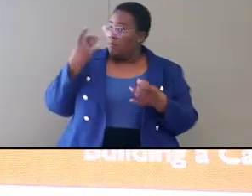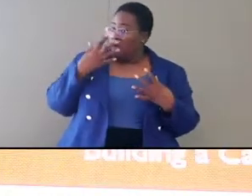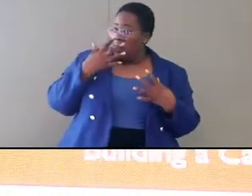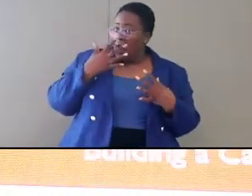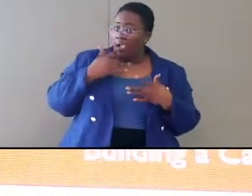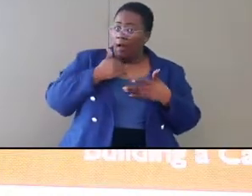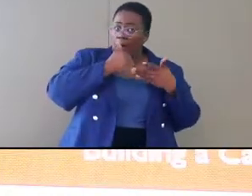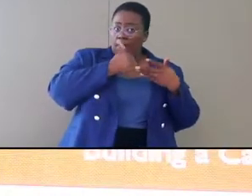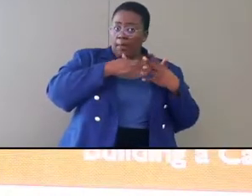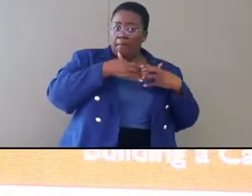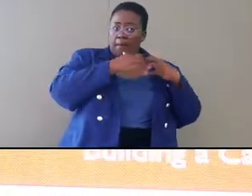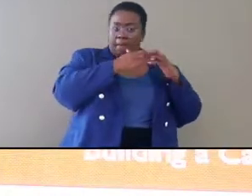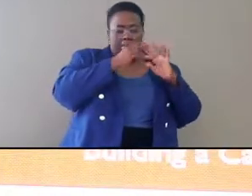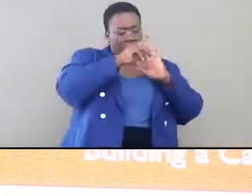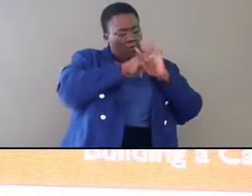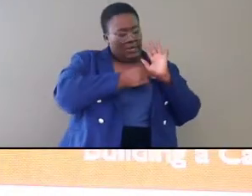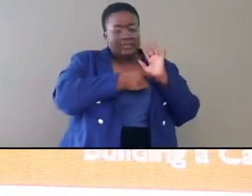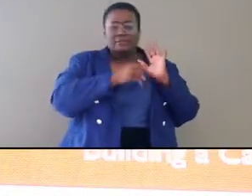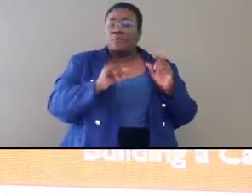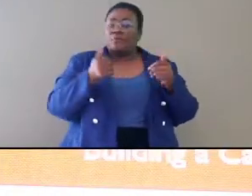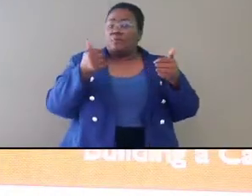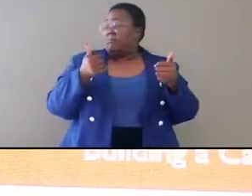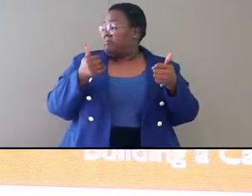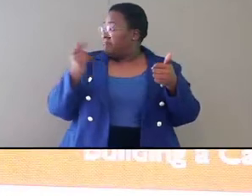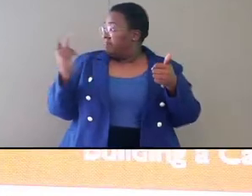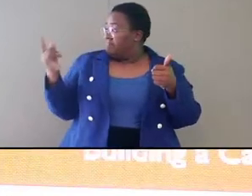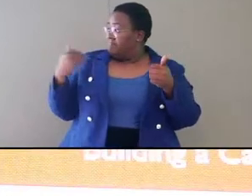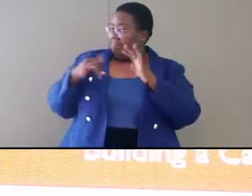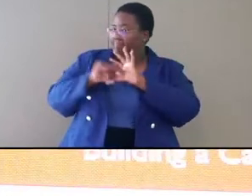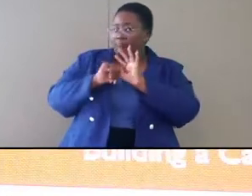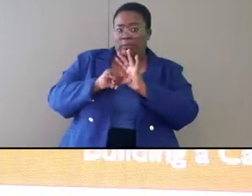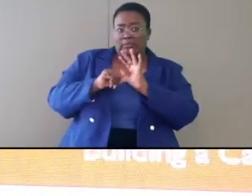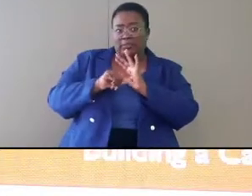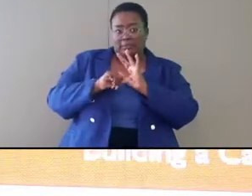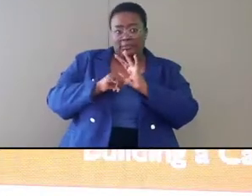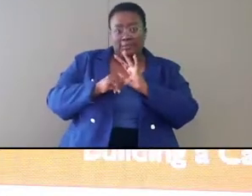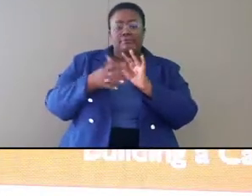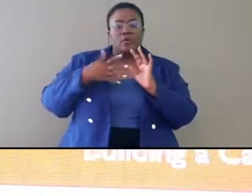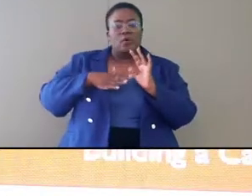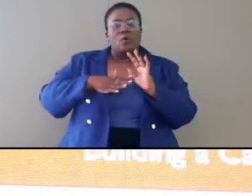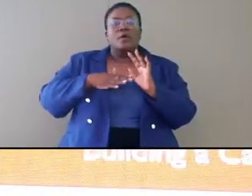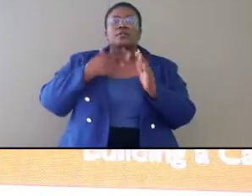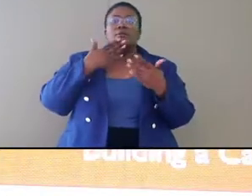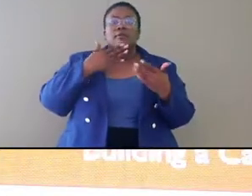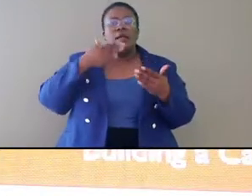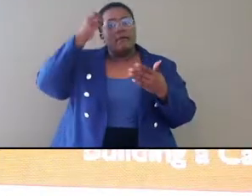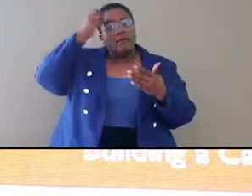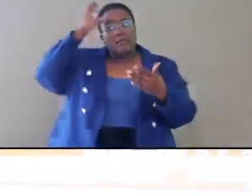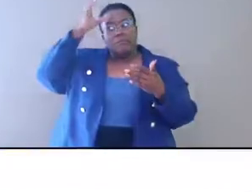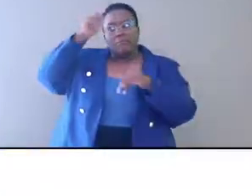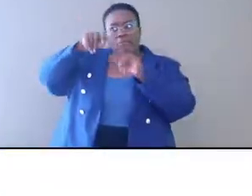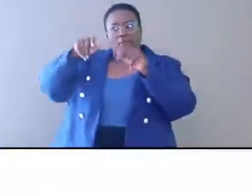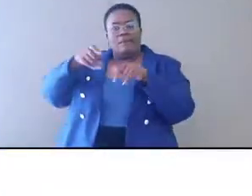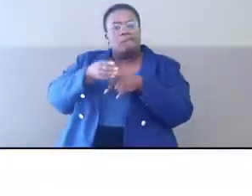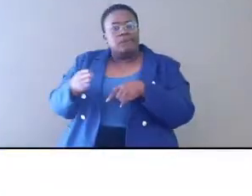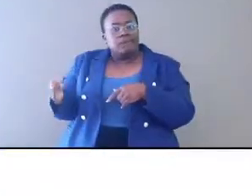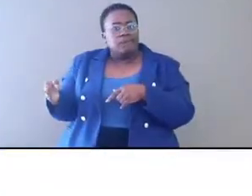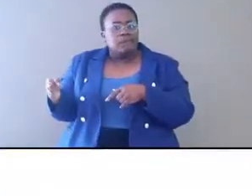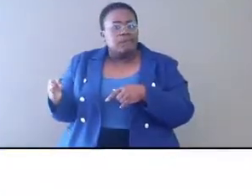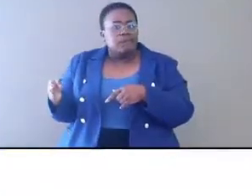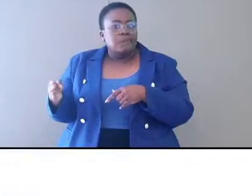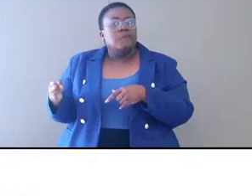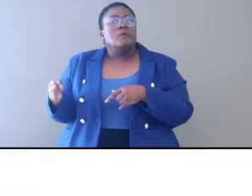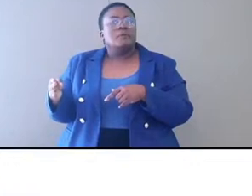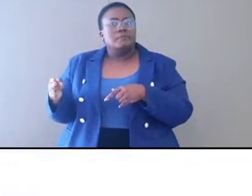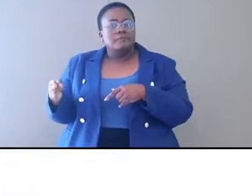policies. So, it's, you are very much important. I want to thank the academia that are here. I